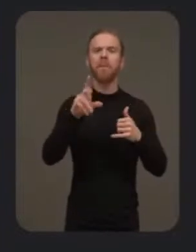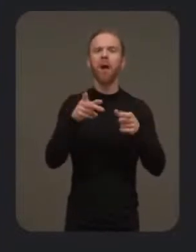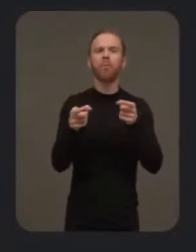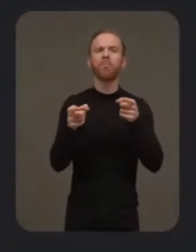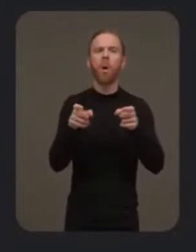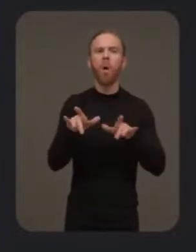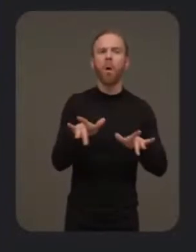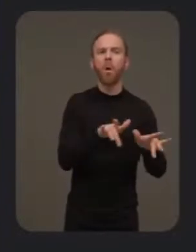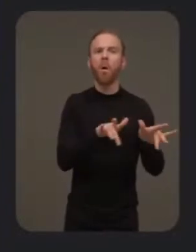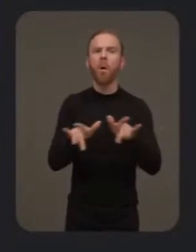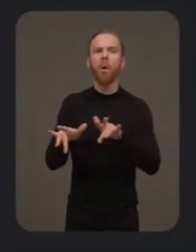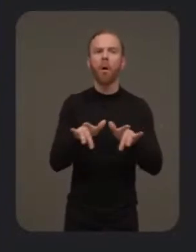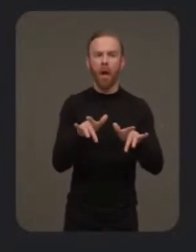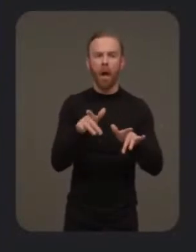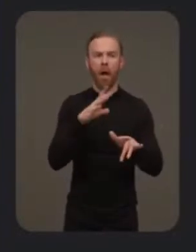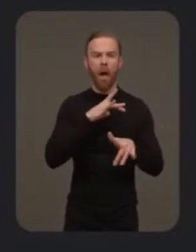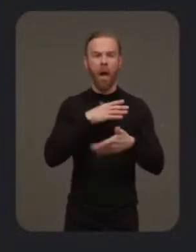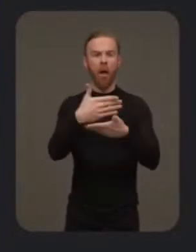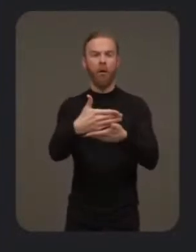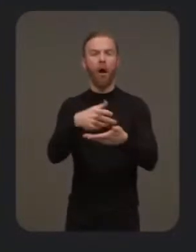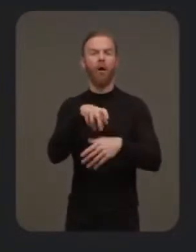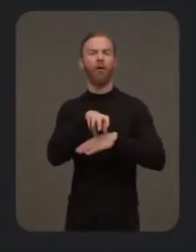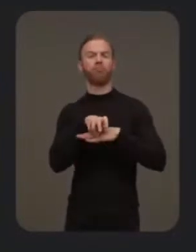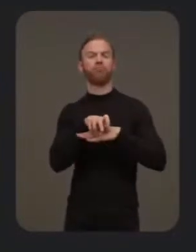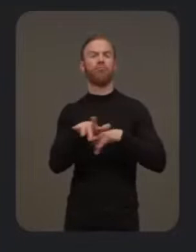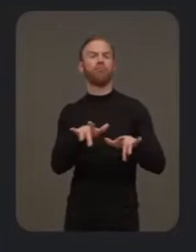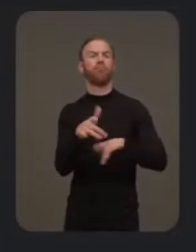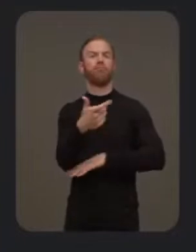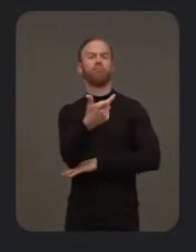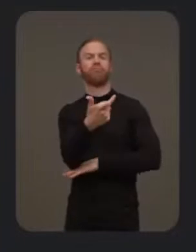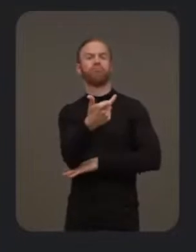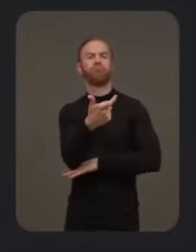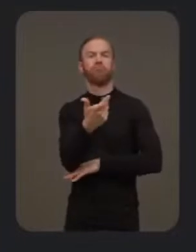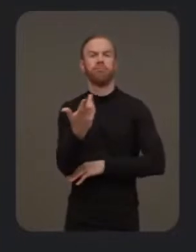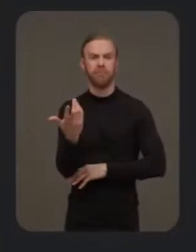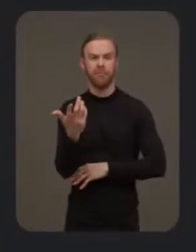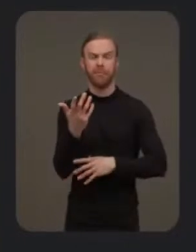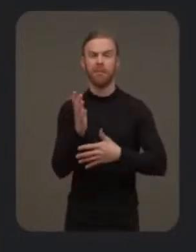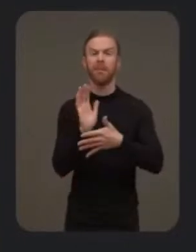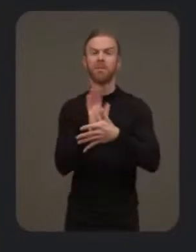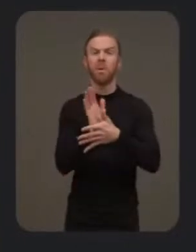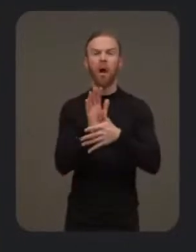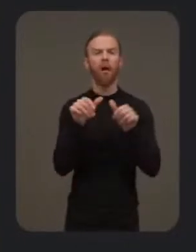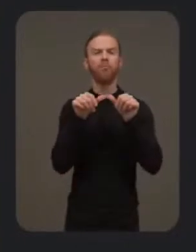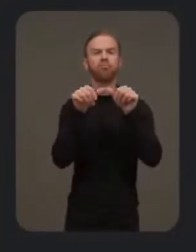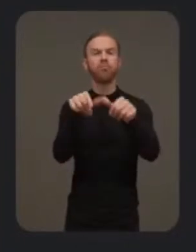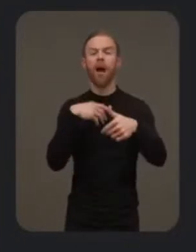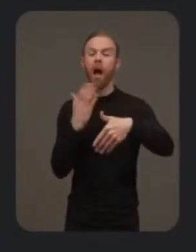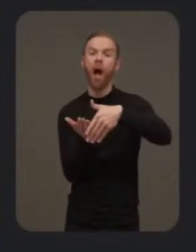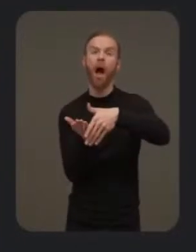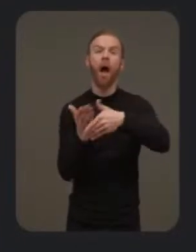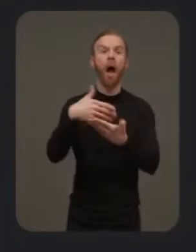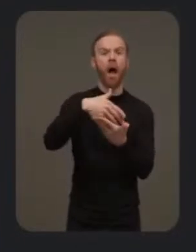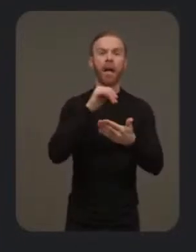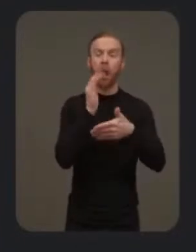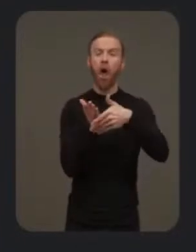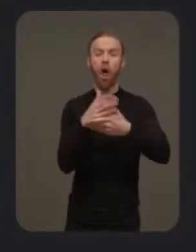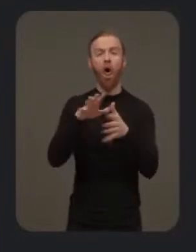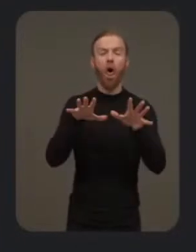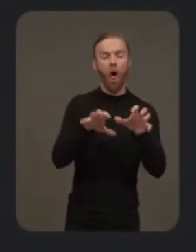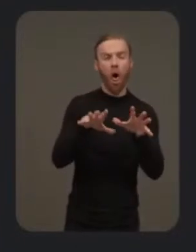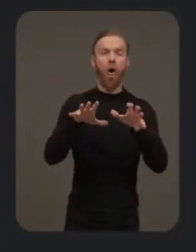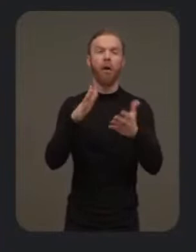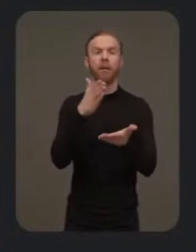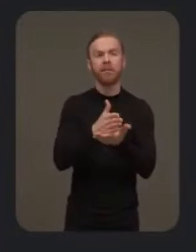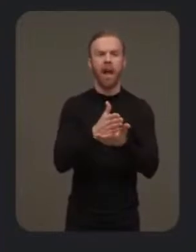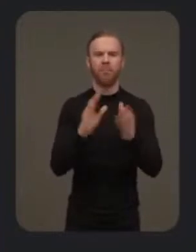for an awesome single-handed lean-back experience. And the video just keeps playing fluidly through these transitions without